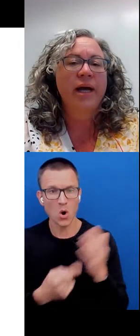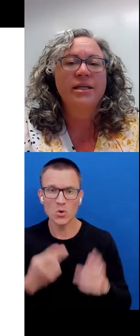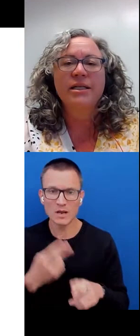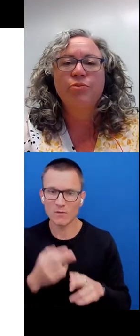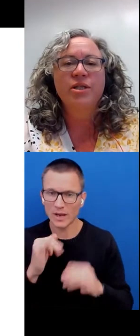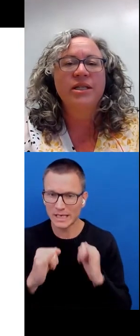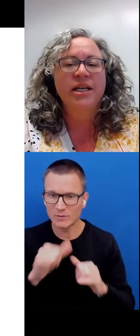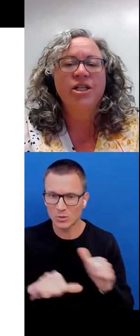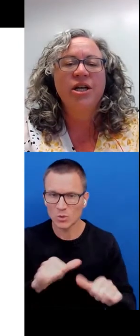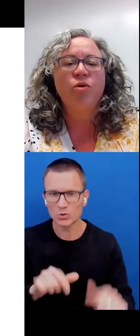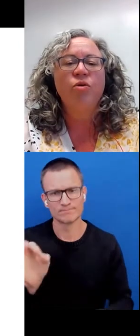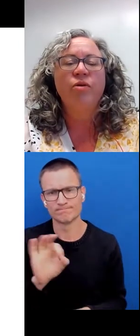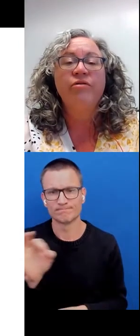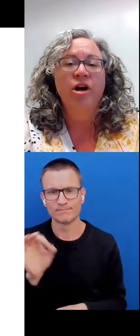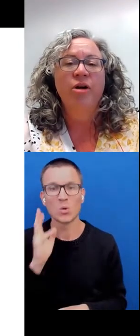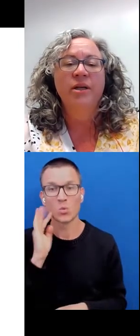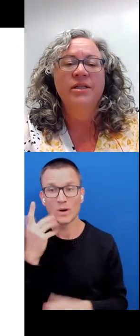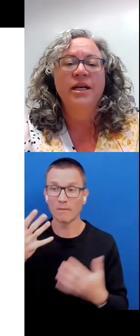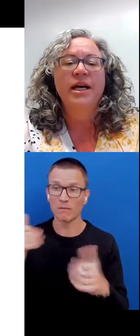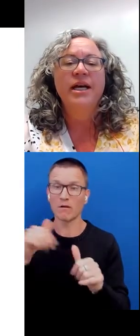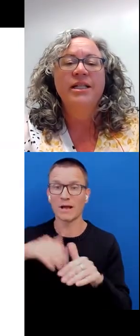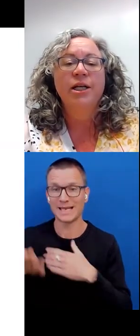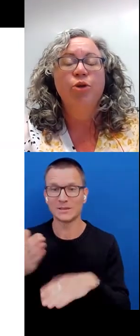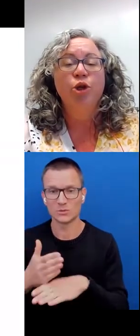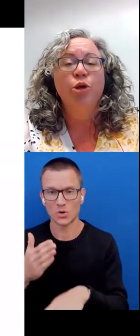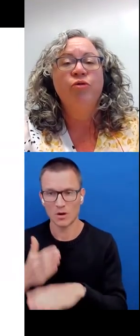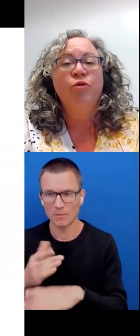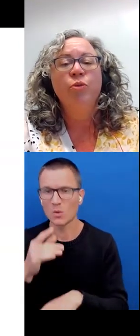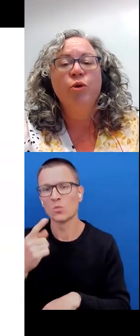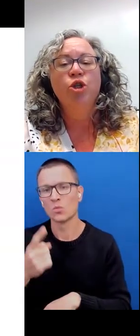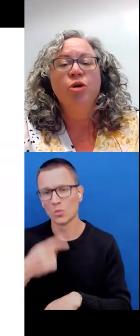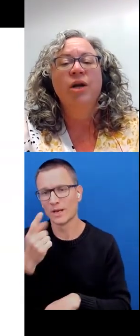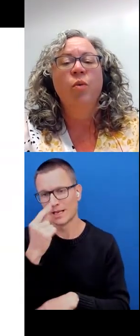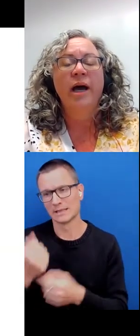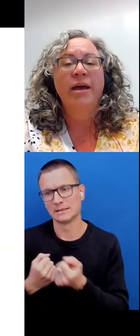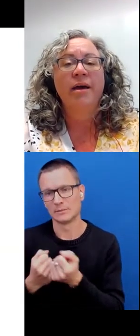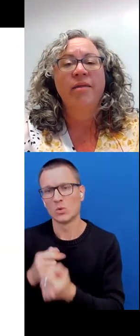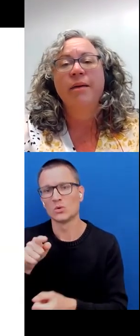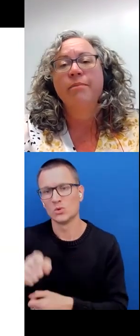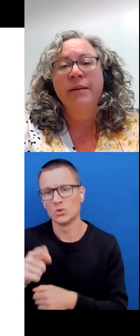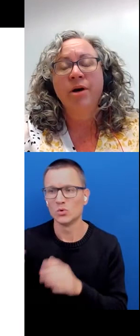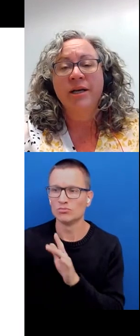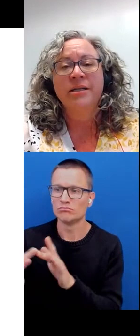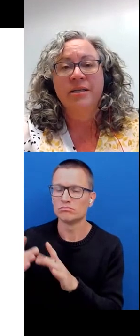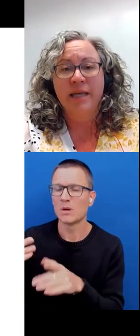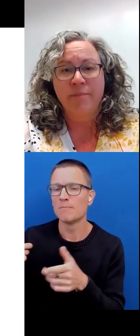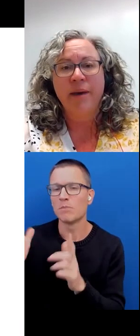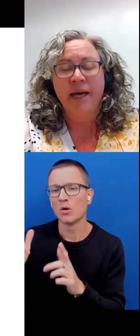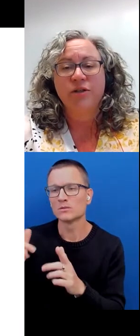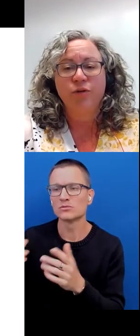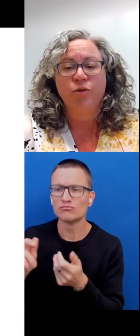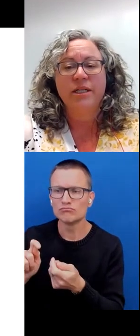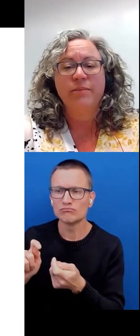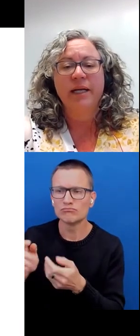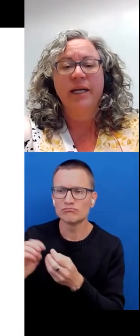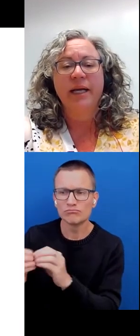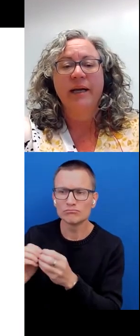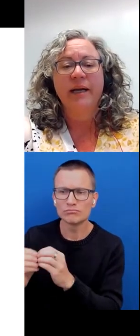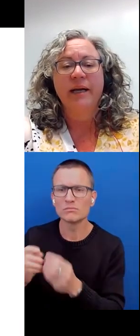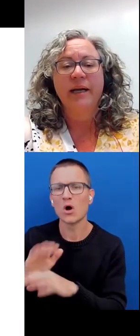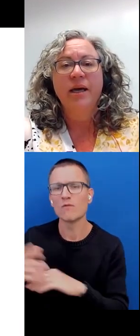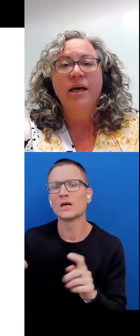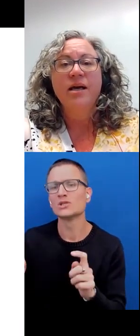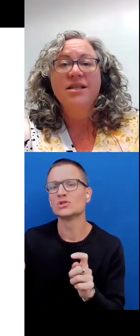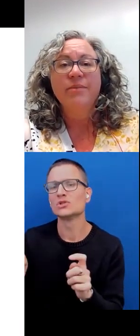process, practice, procedure or environment to help you perform your job in a way that minimises the impact of your